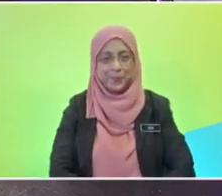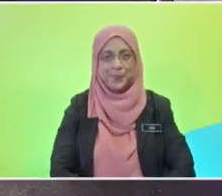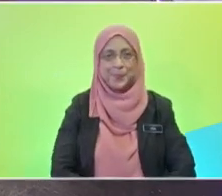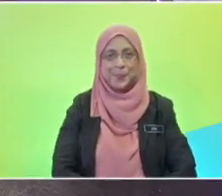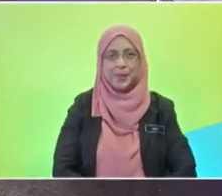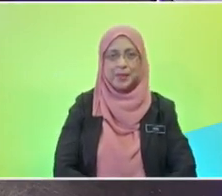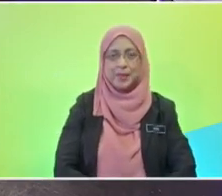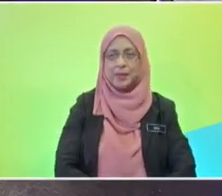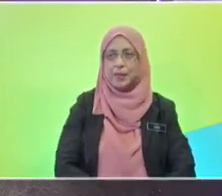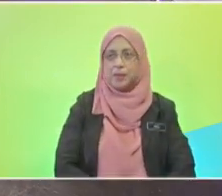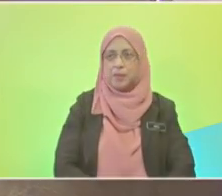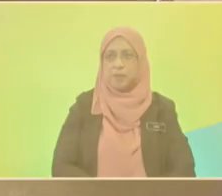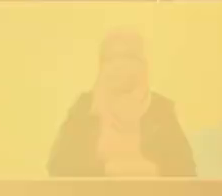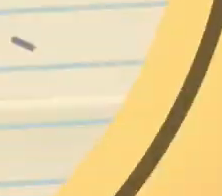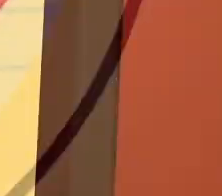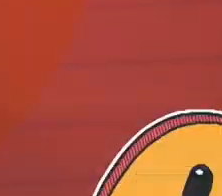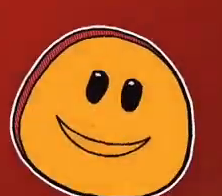this.